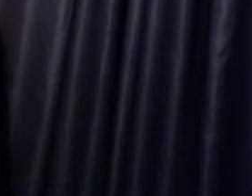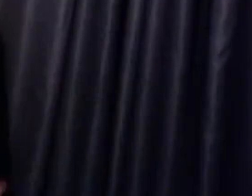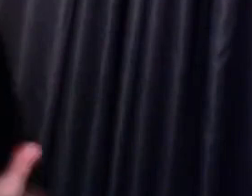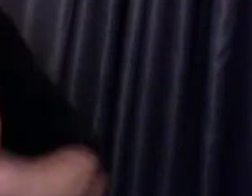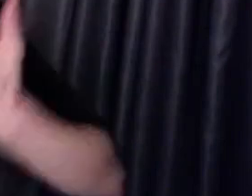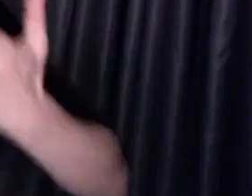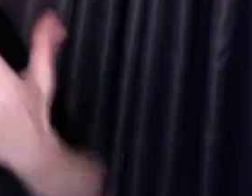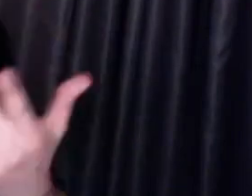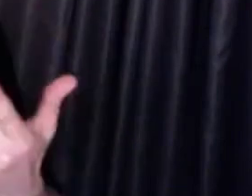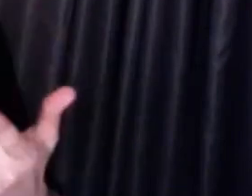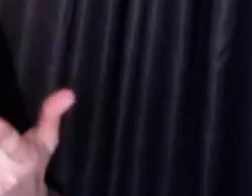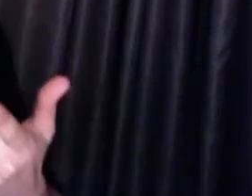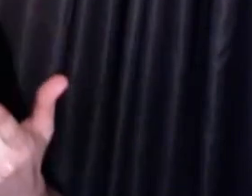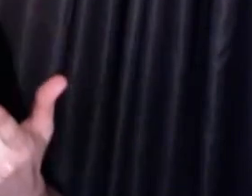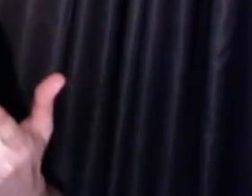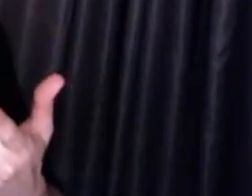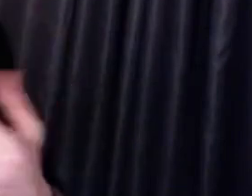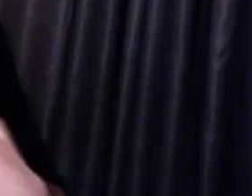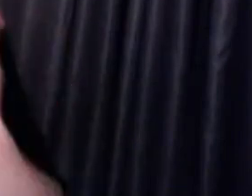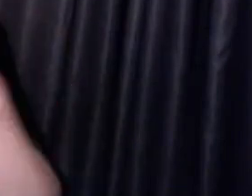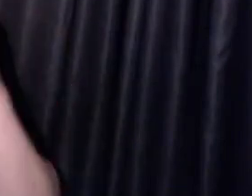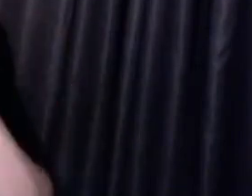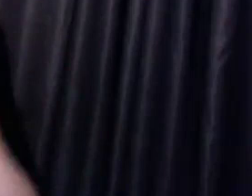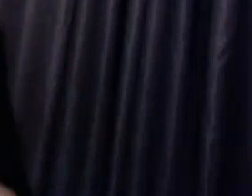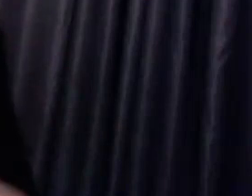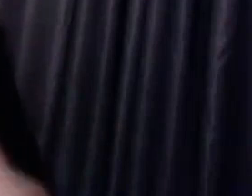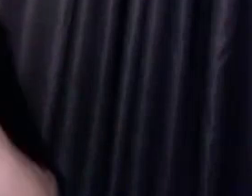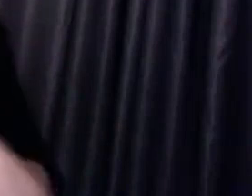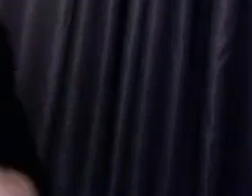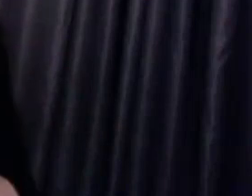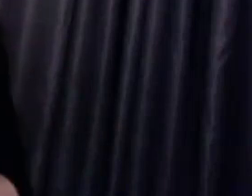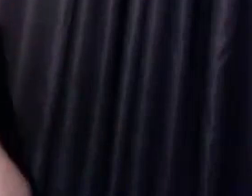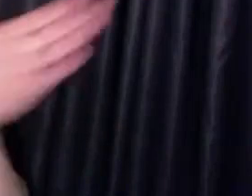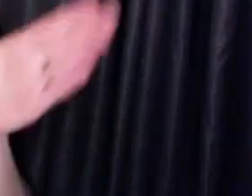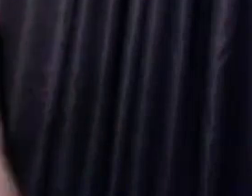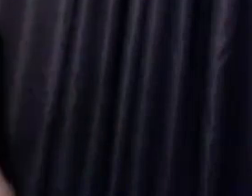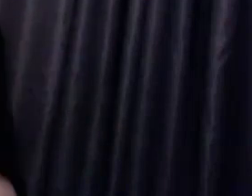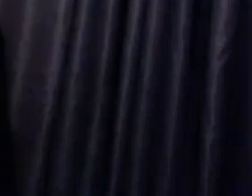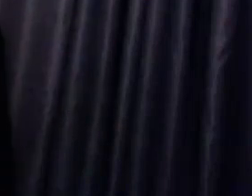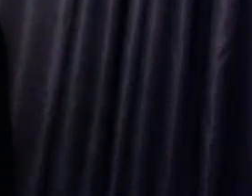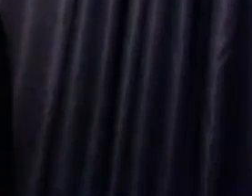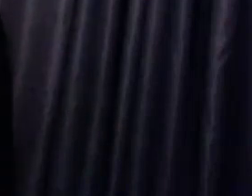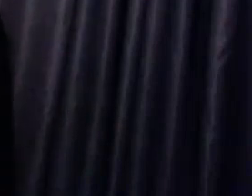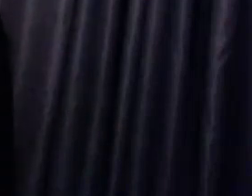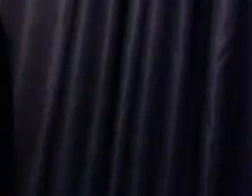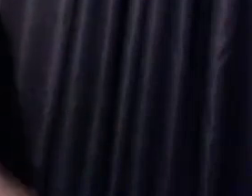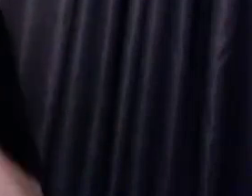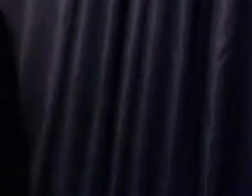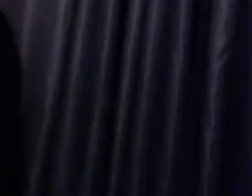reaching out to, there's an organization that's a statewide coalition called the Medicaid Matters New